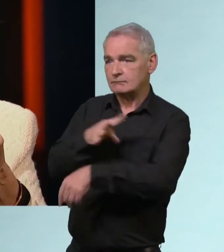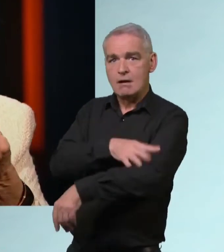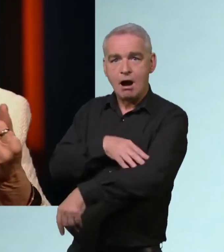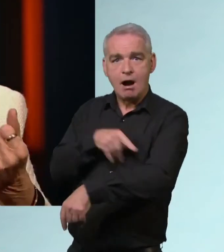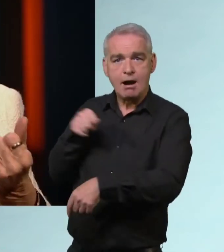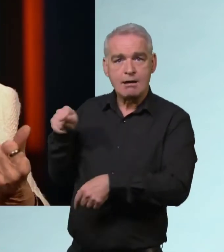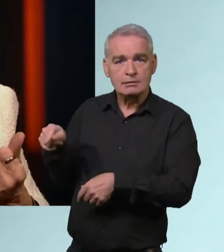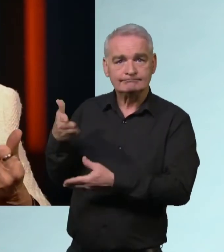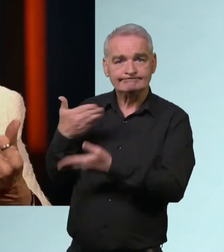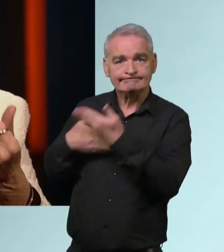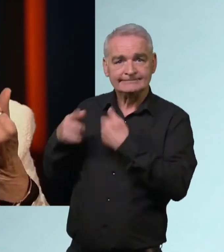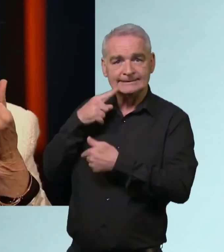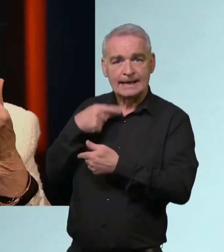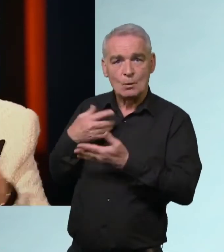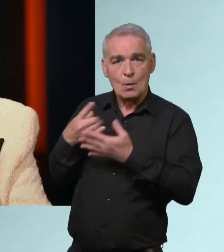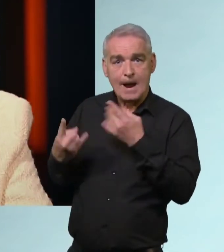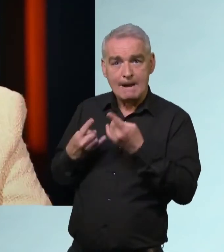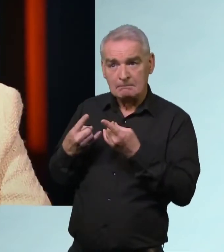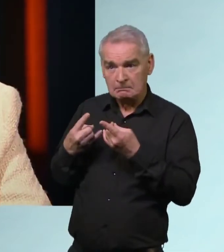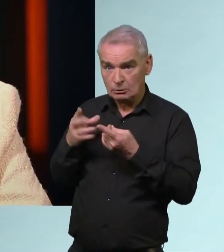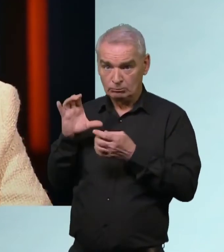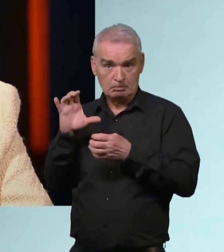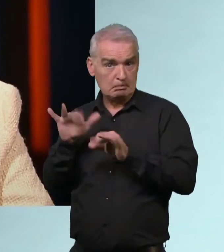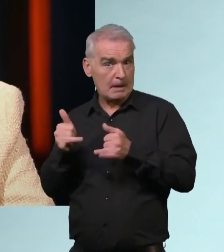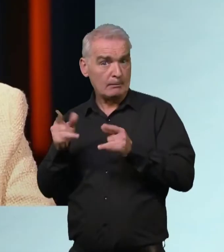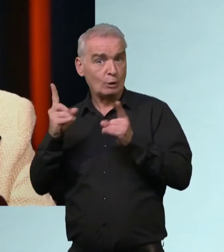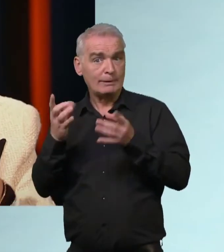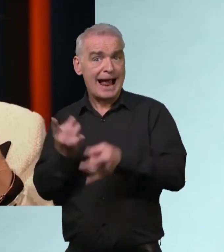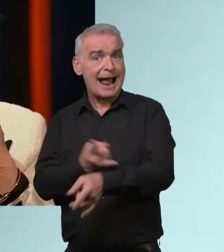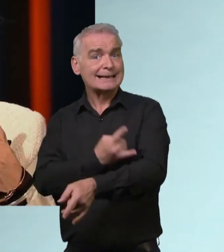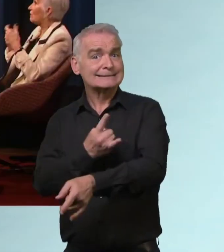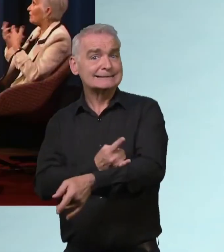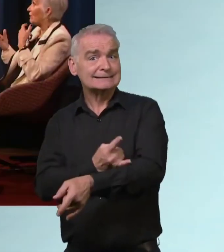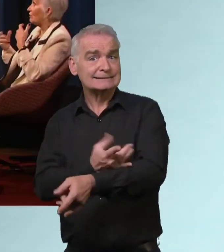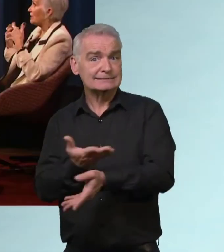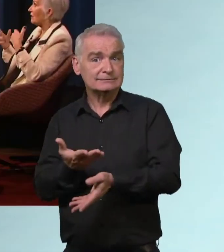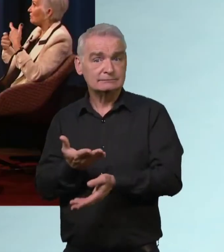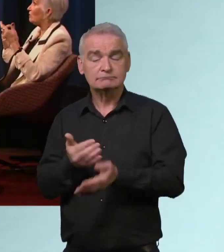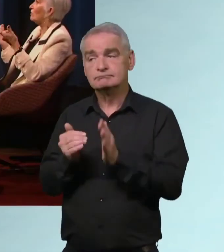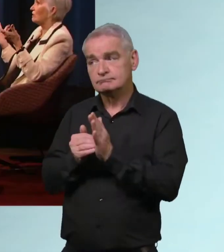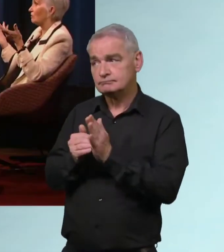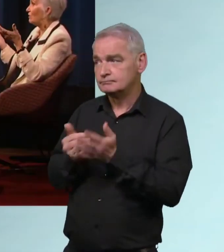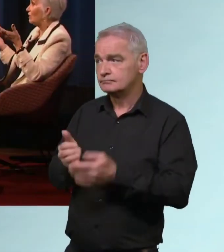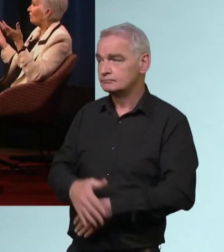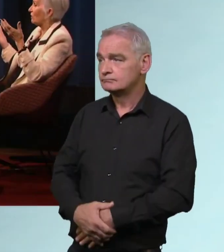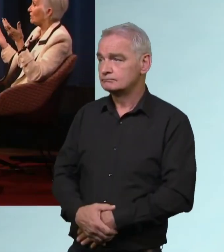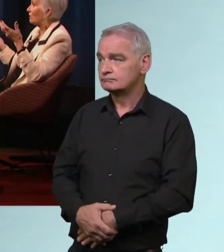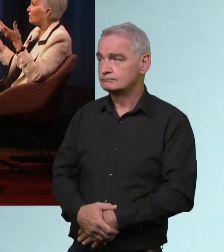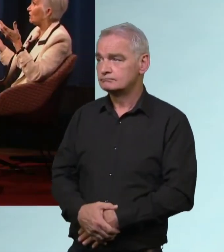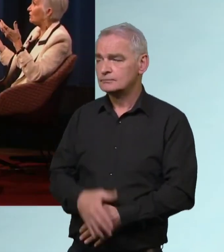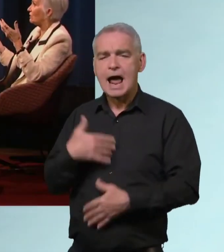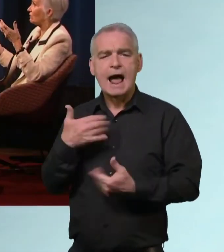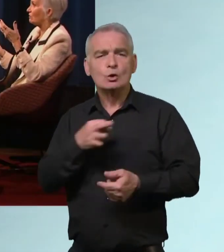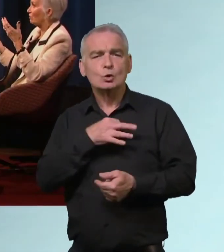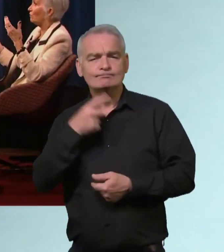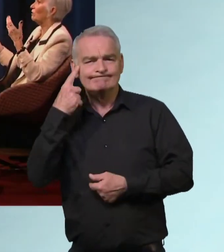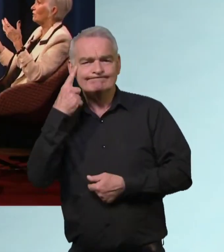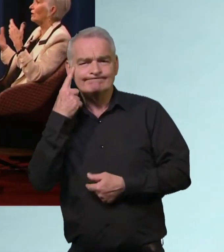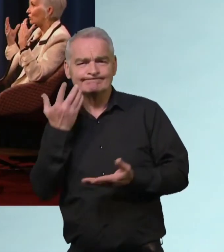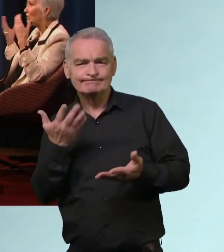know, well, what do you think? You know, is it, could it just be an accident? Yeah. And I would have very good sense, because I've been doing it for 30 odd years,